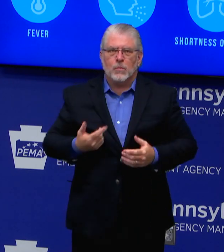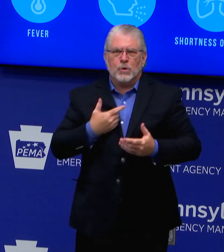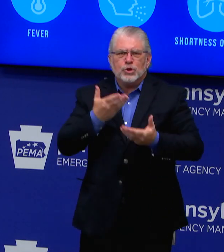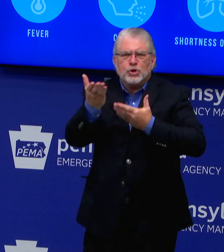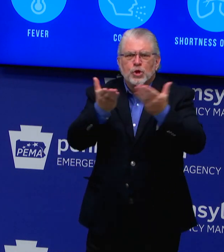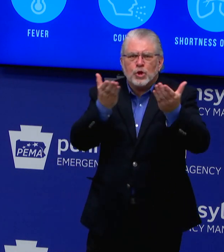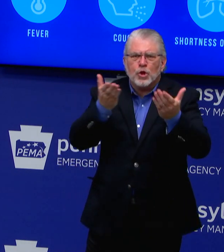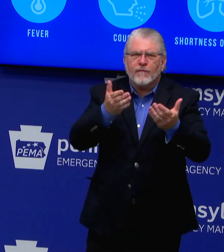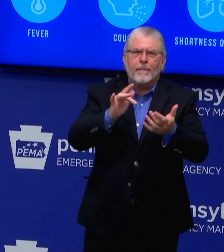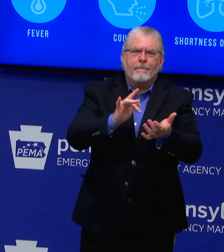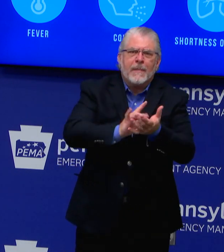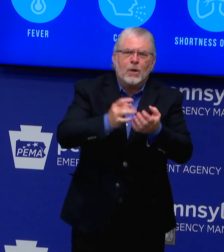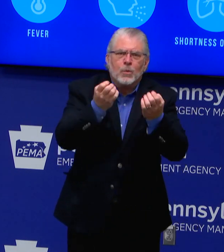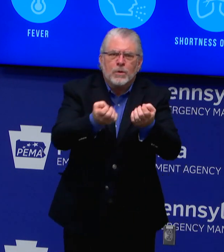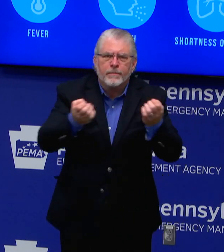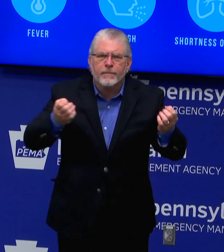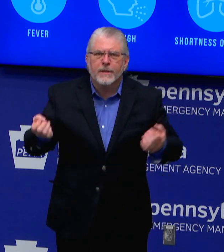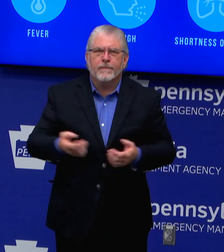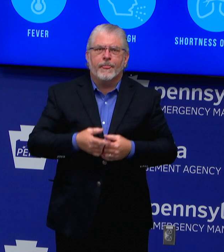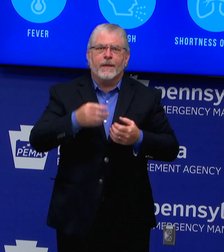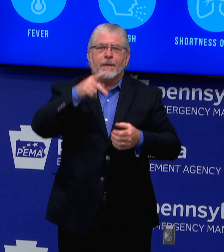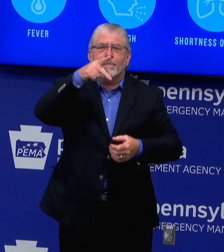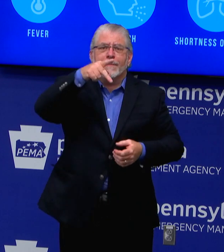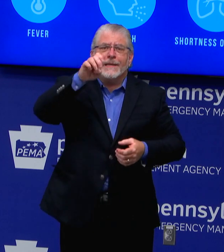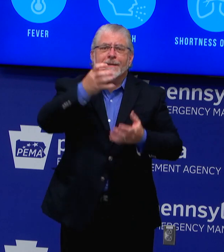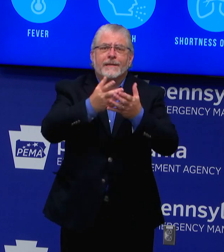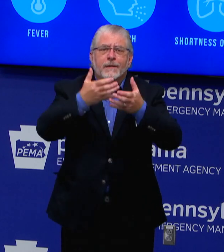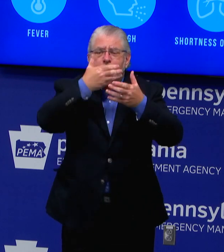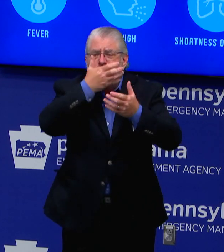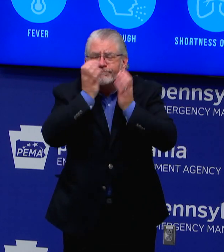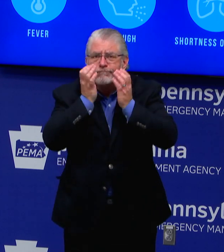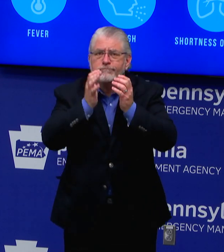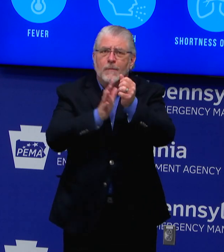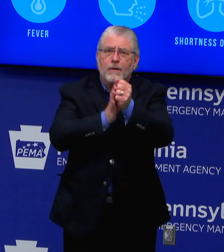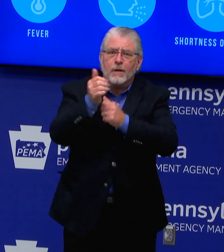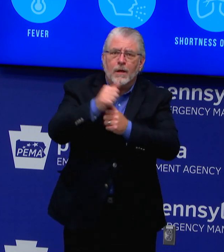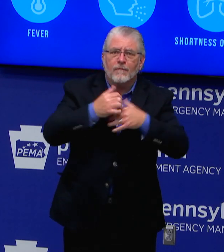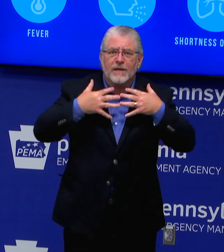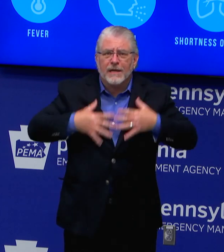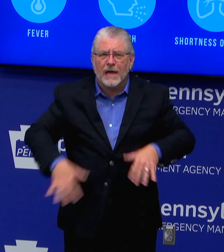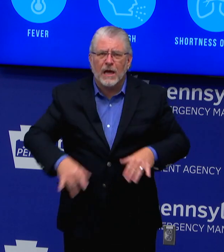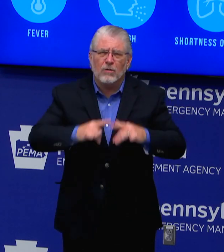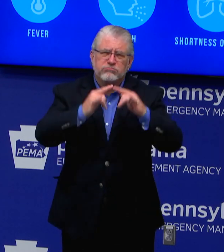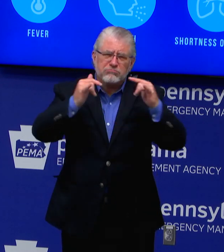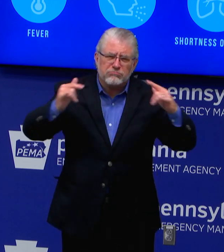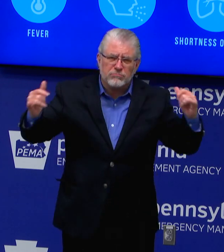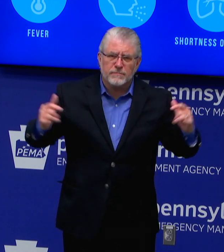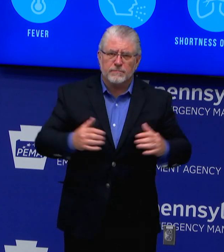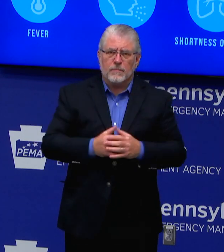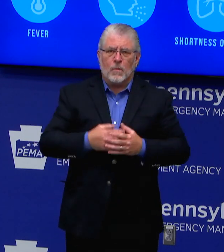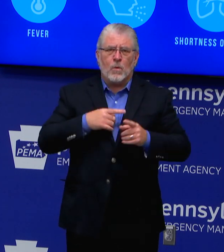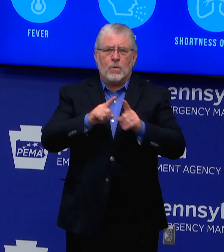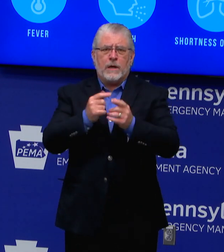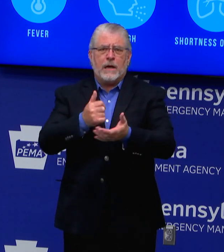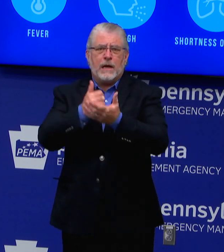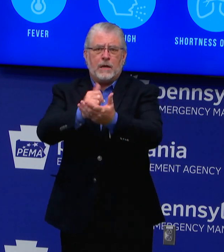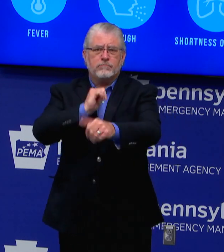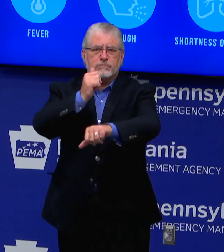over 550,000 meal kits to numerous organizations. We assisted with setting up 2 alternate care